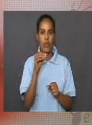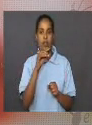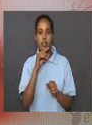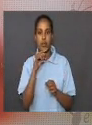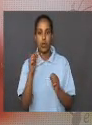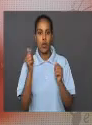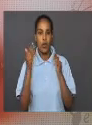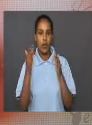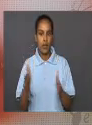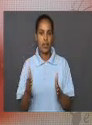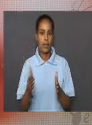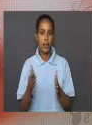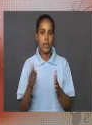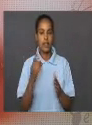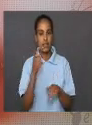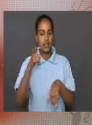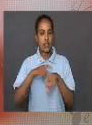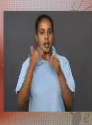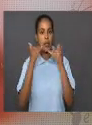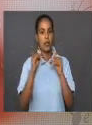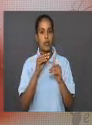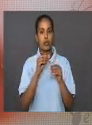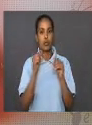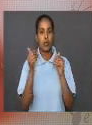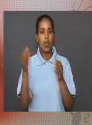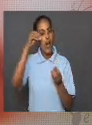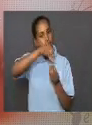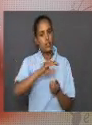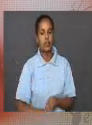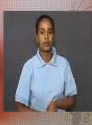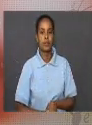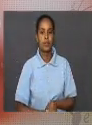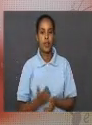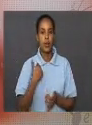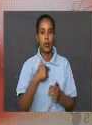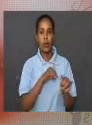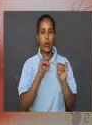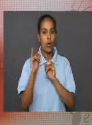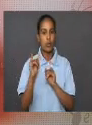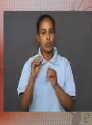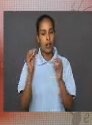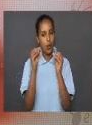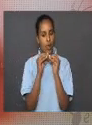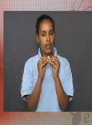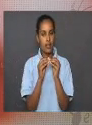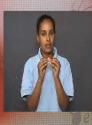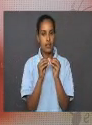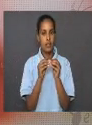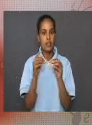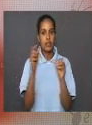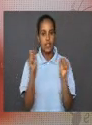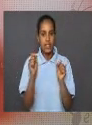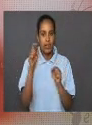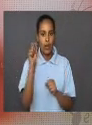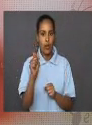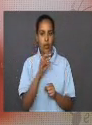solvent when a certain amount of solute is added. We will also calculate the freezing